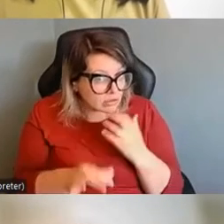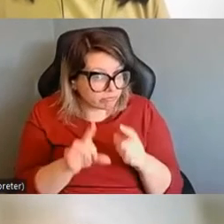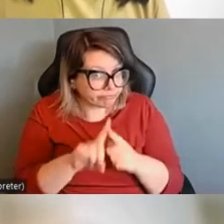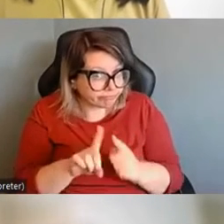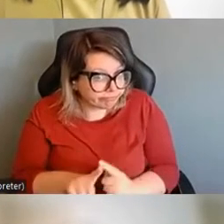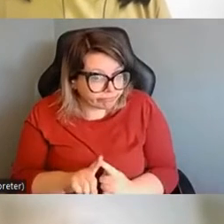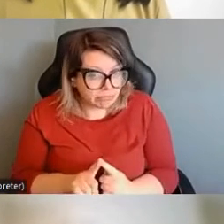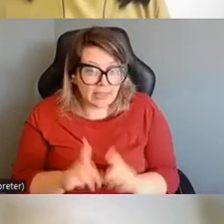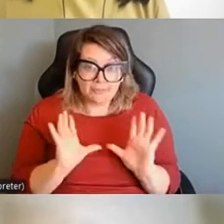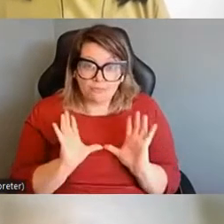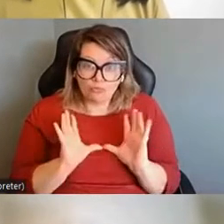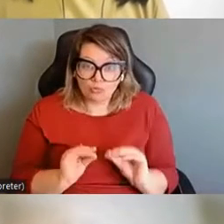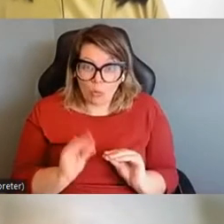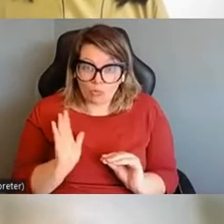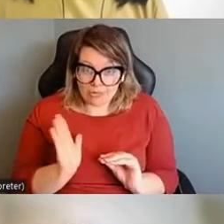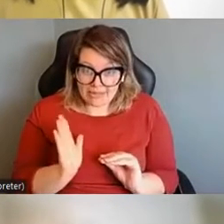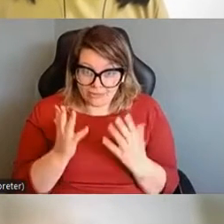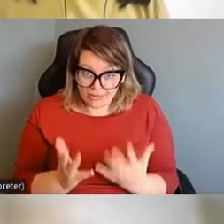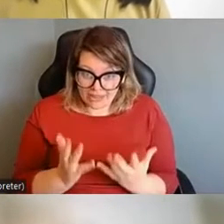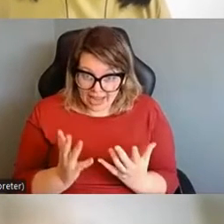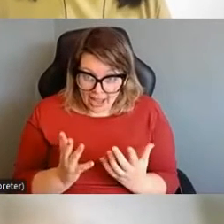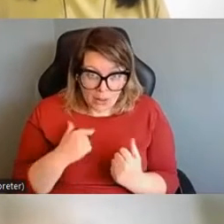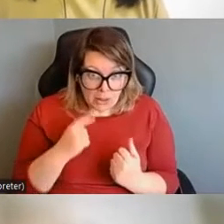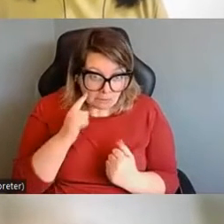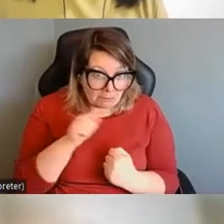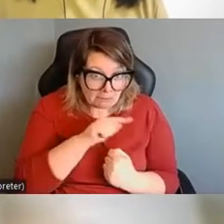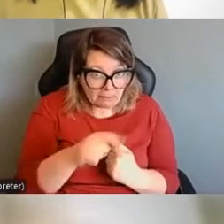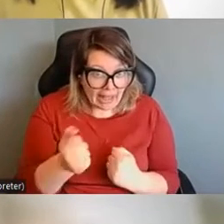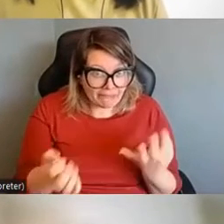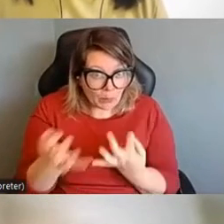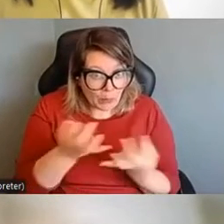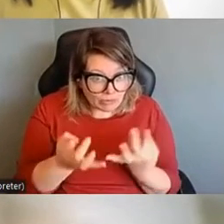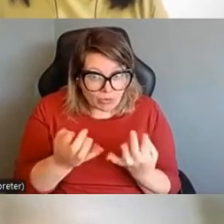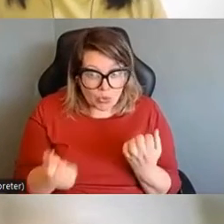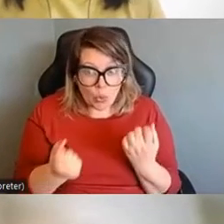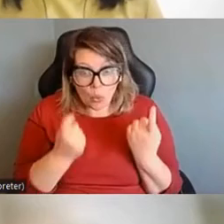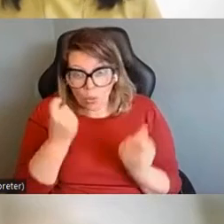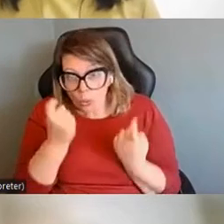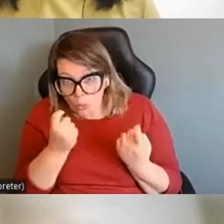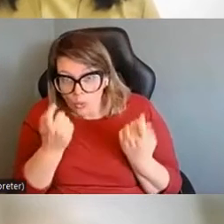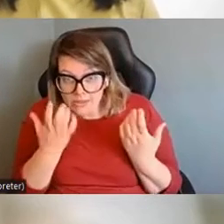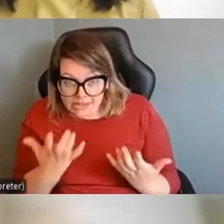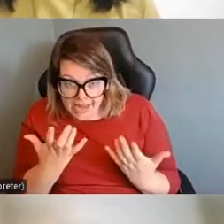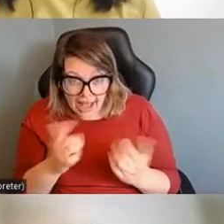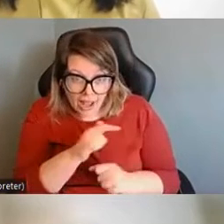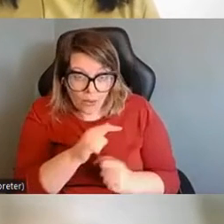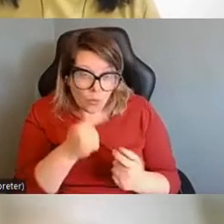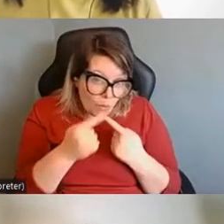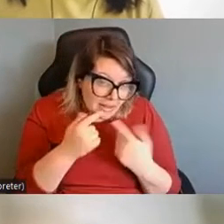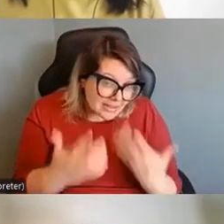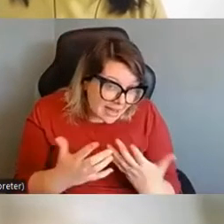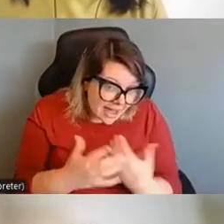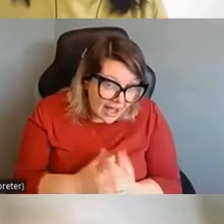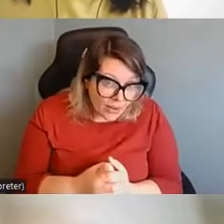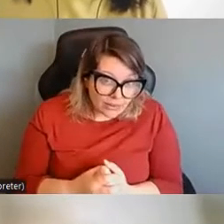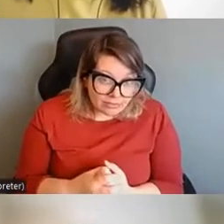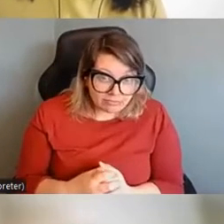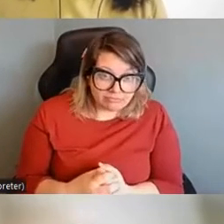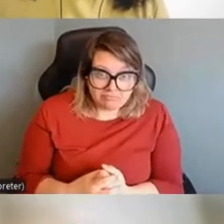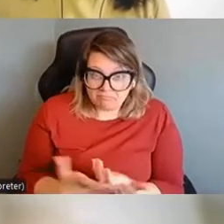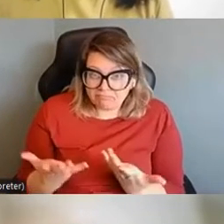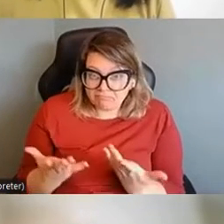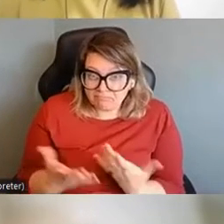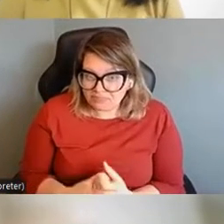I'm going to stop, and I'm going to hear whether there are any questions or thoughts or comments from you all as far as this work is